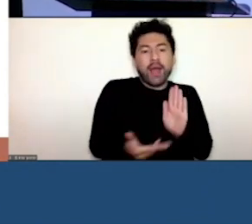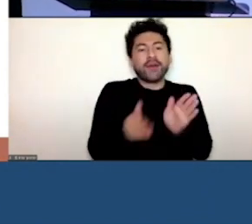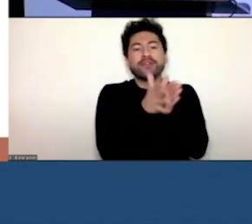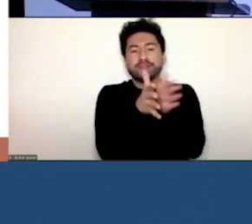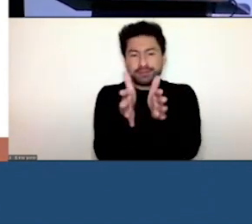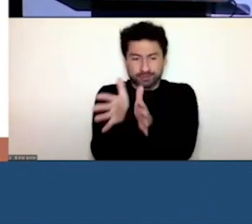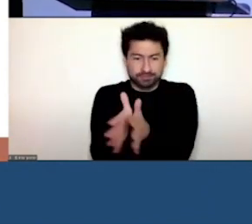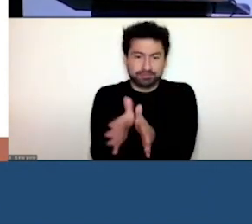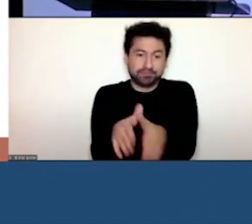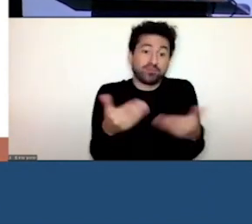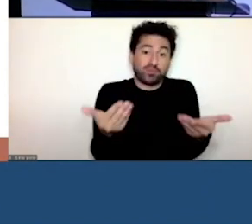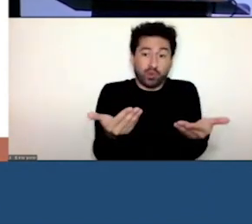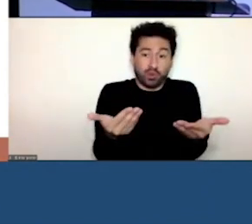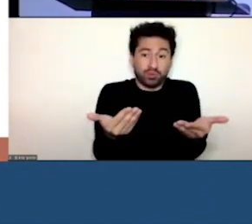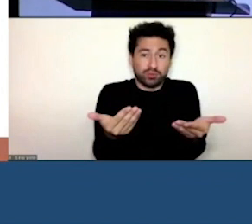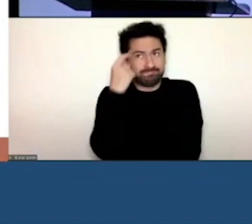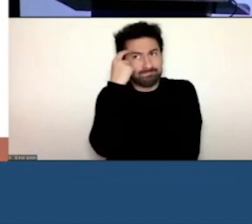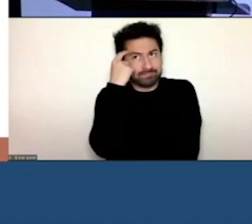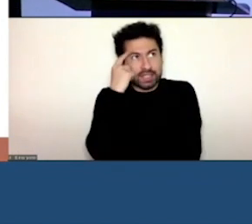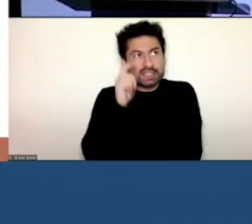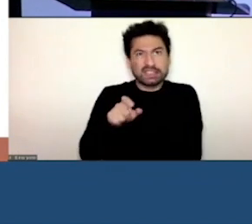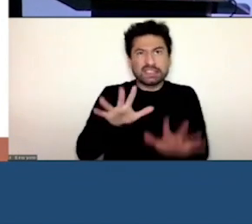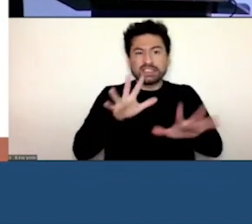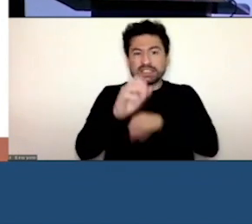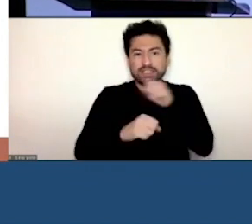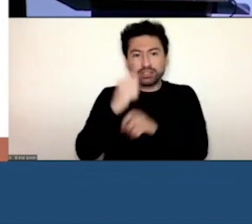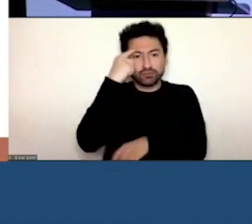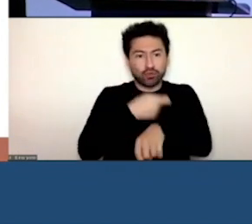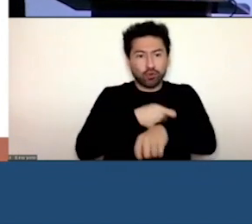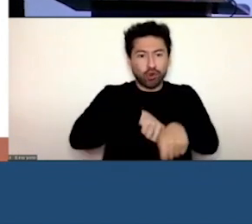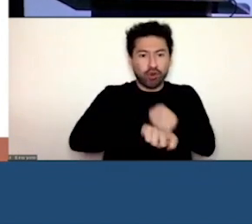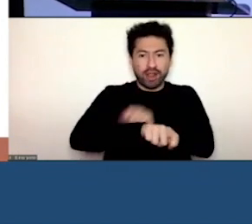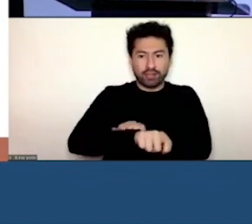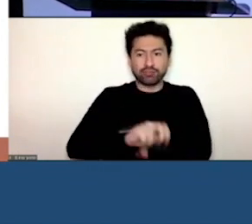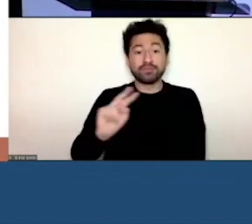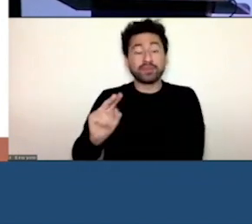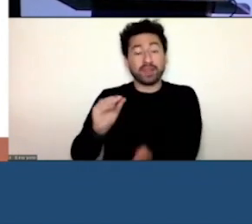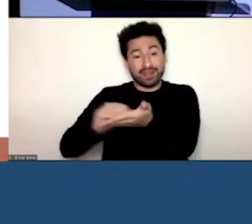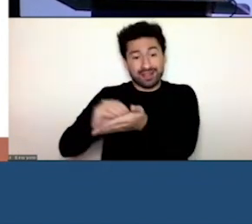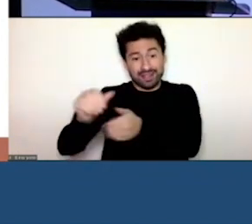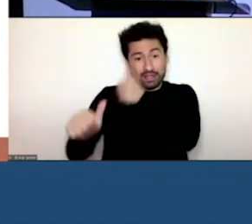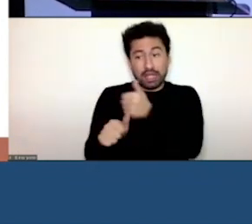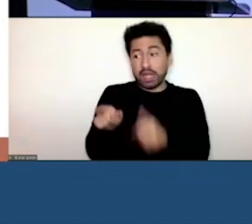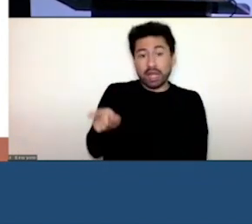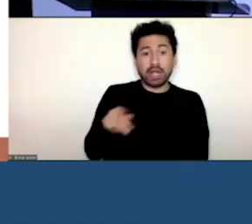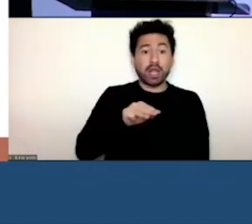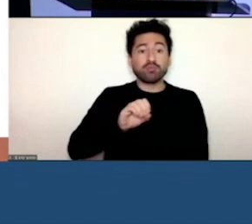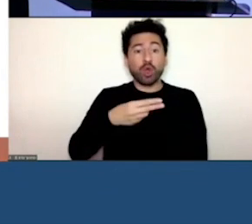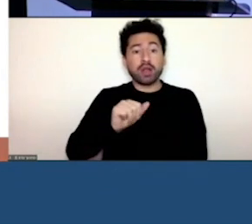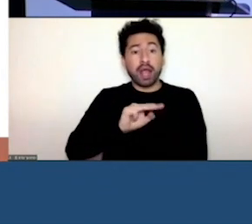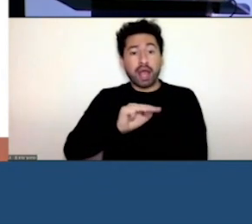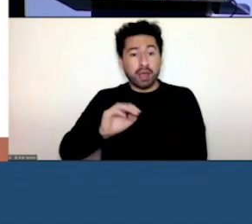this report. And for this reason, we need a decade of action. Our under Deputy Secretary